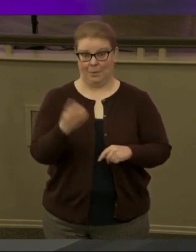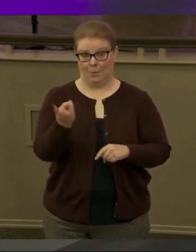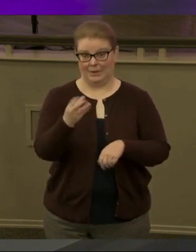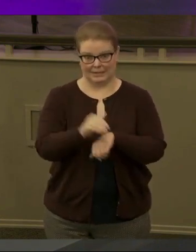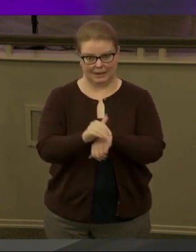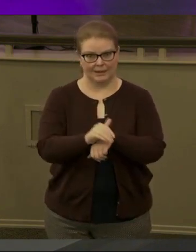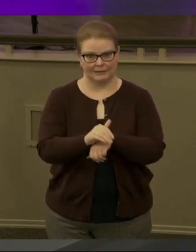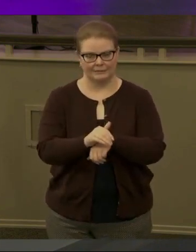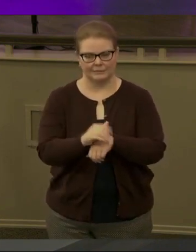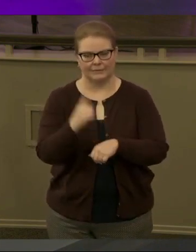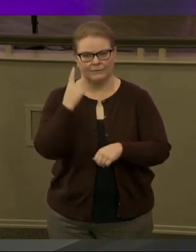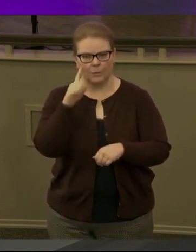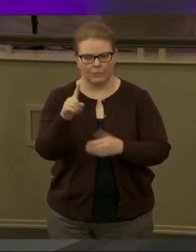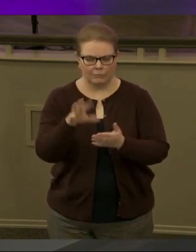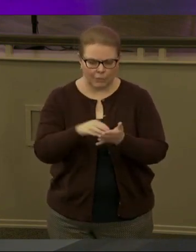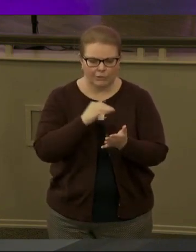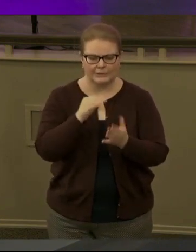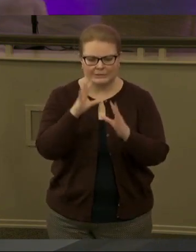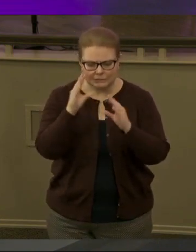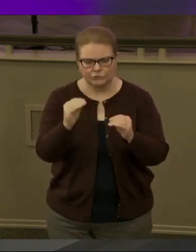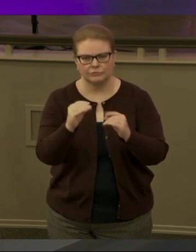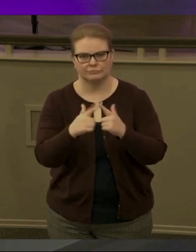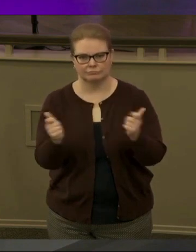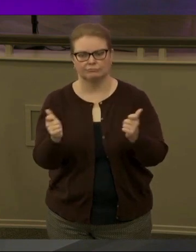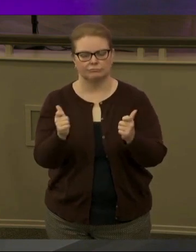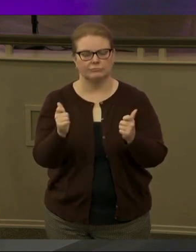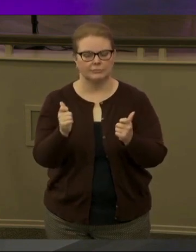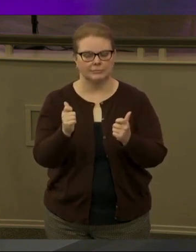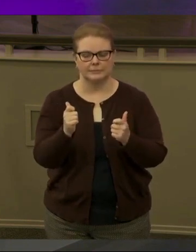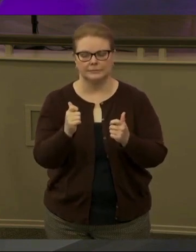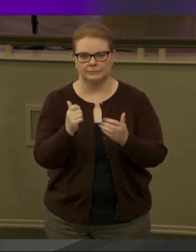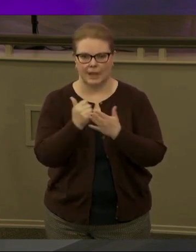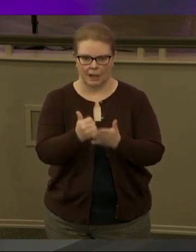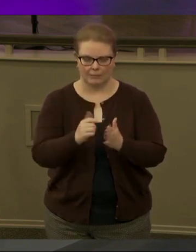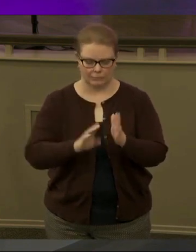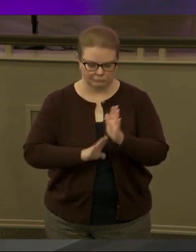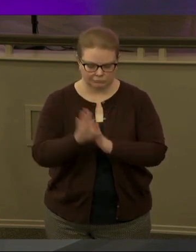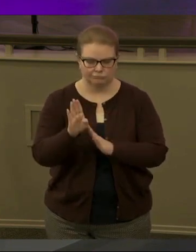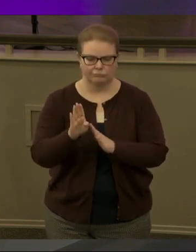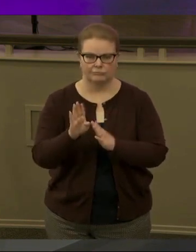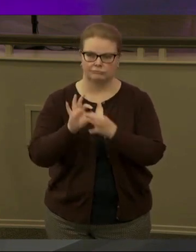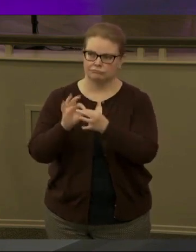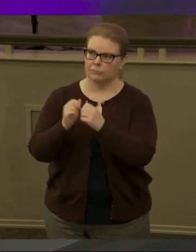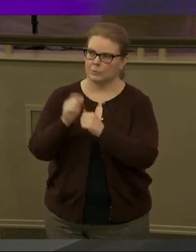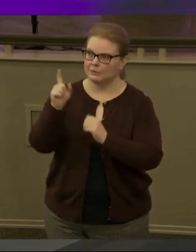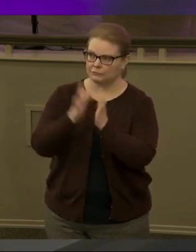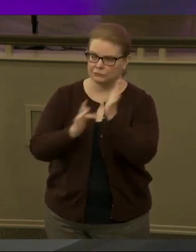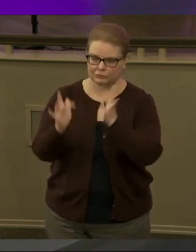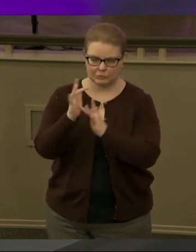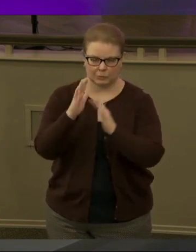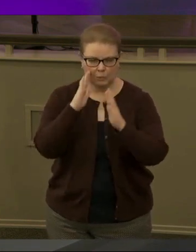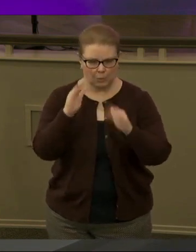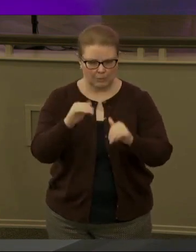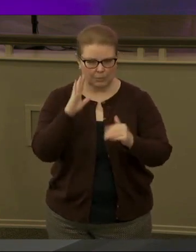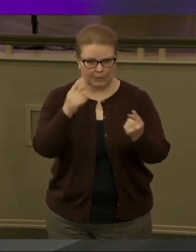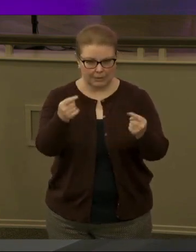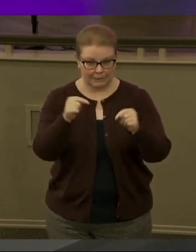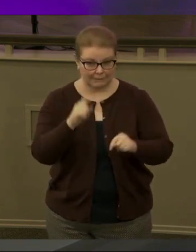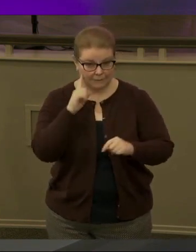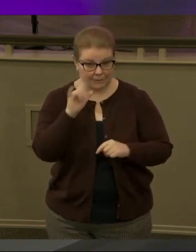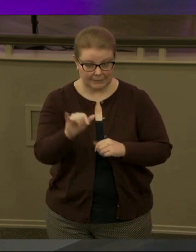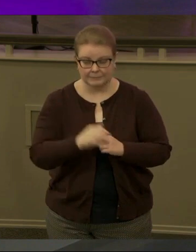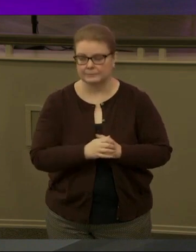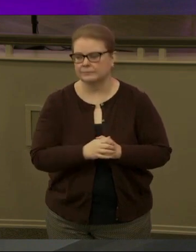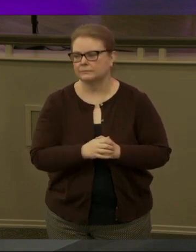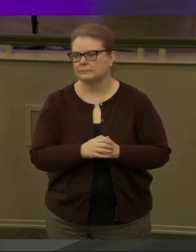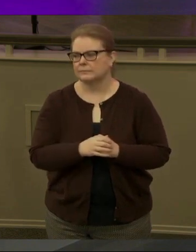big nights for discipleship for us, and they can help you as you grow in your walk with Jesus. So I hope that you will be here for those things.